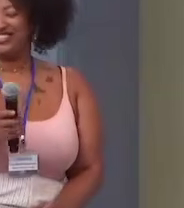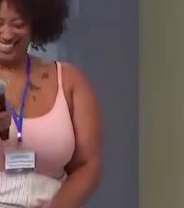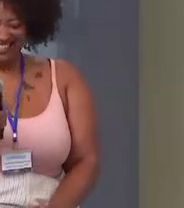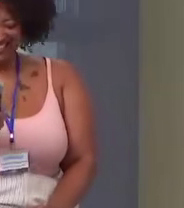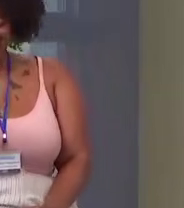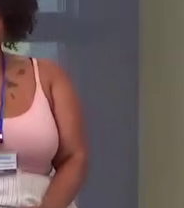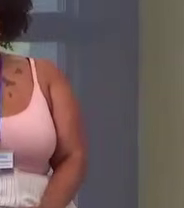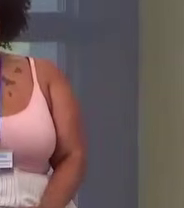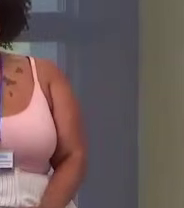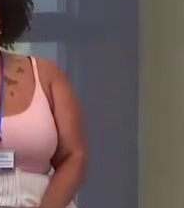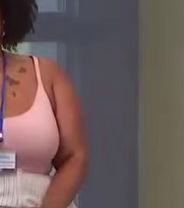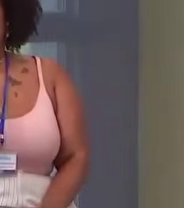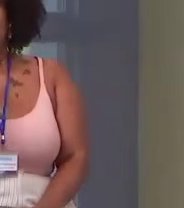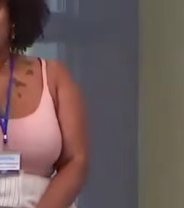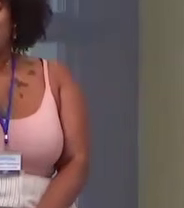Go for it.